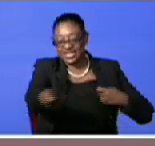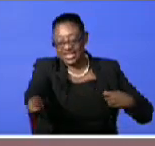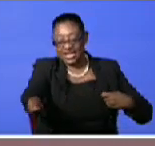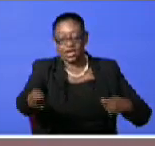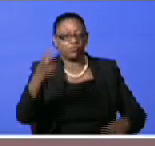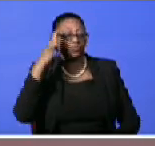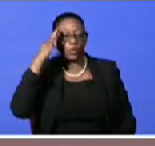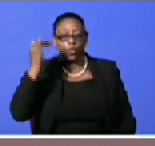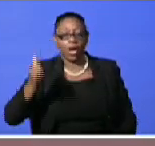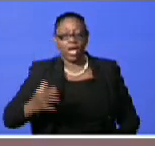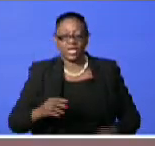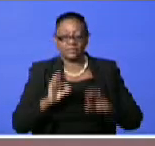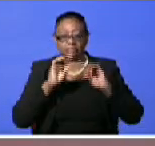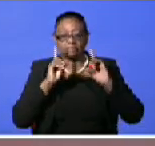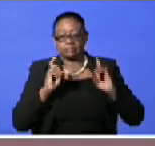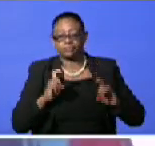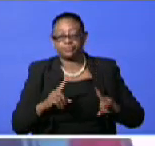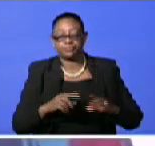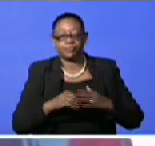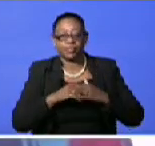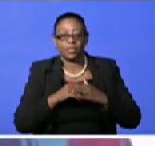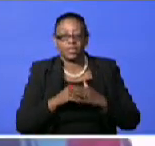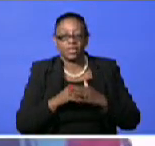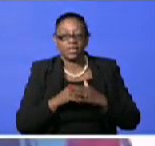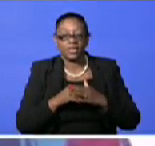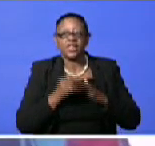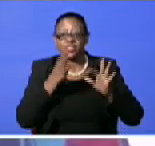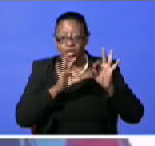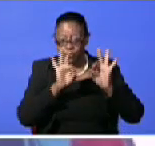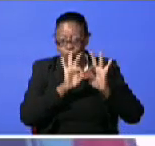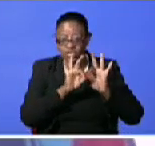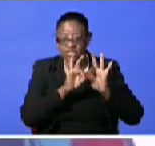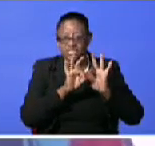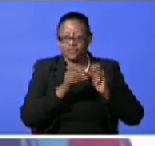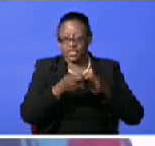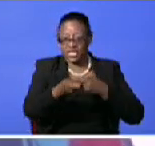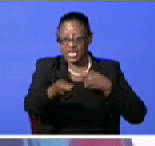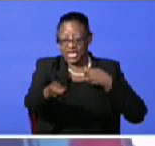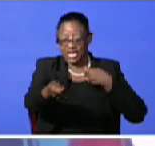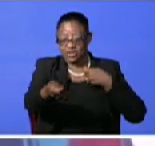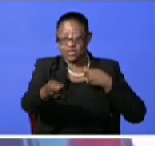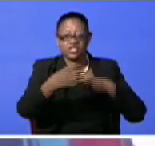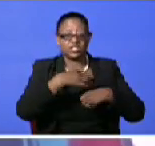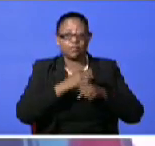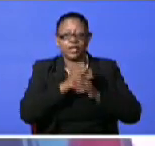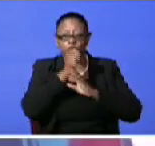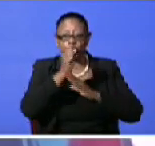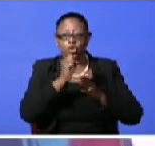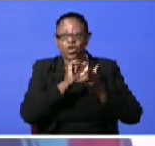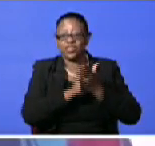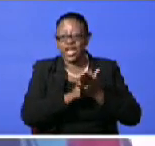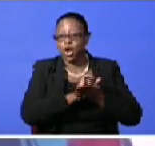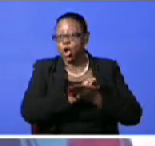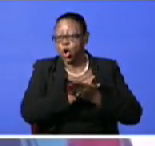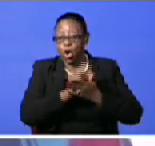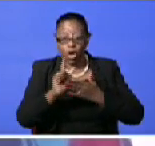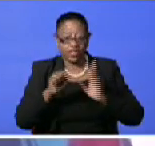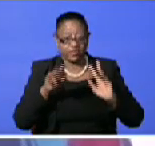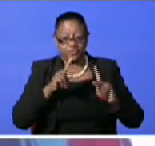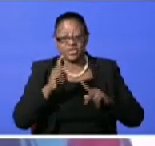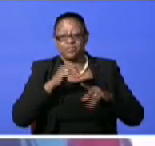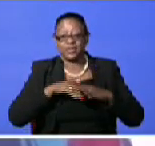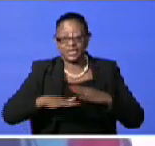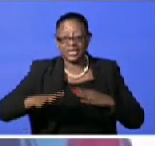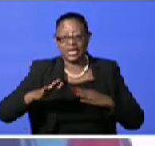project. Its importance was to ensure that as many blind persons in New Providence and by